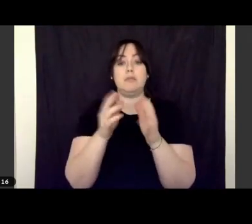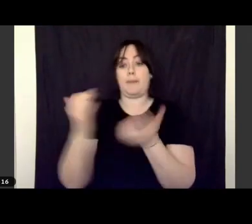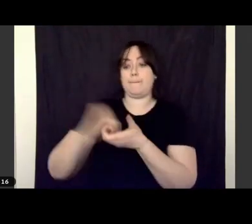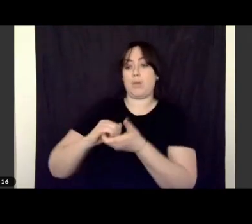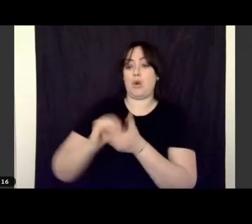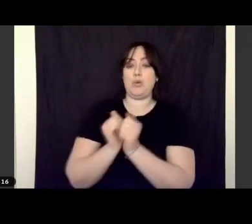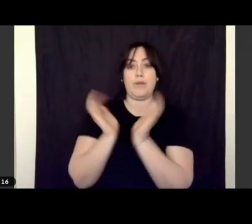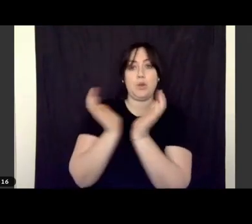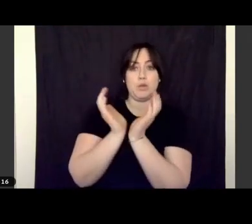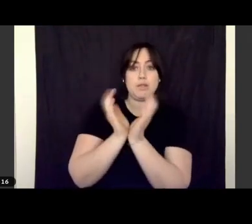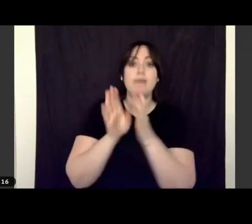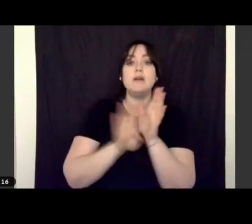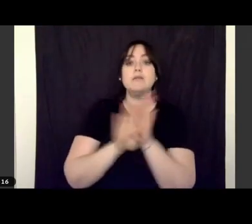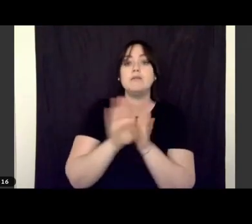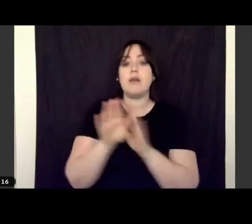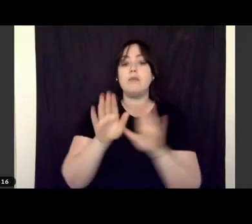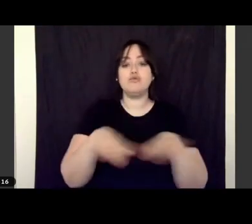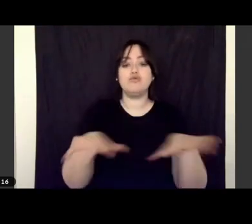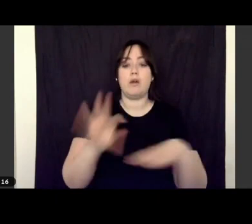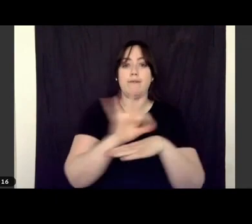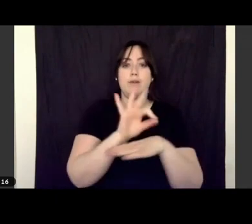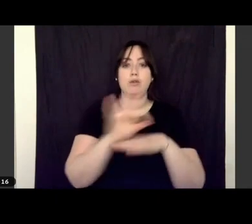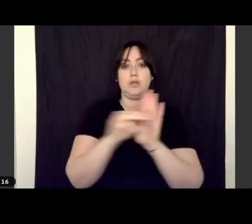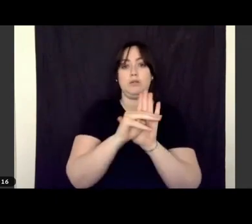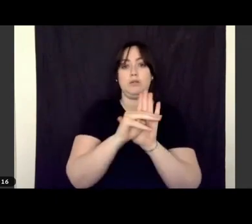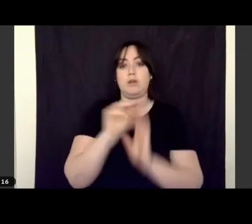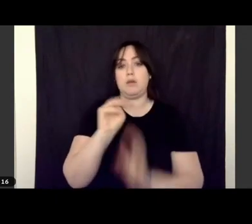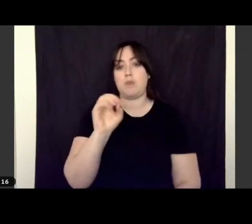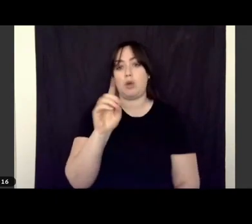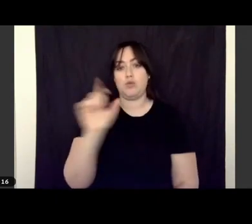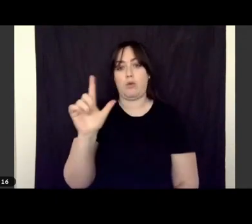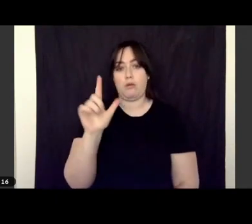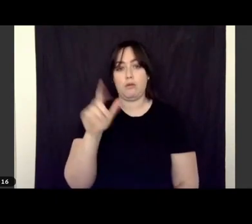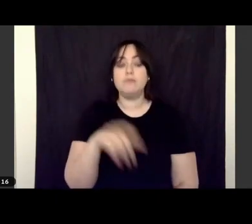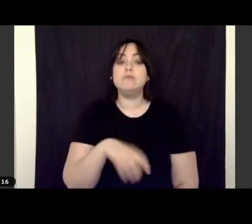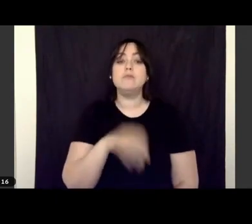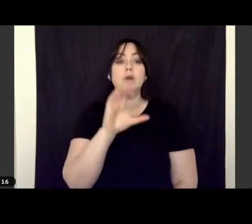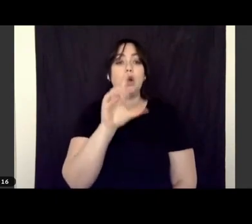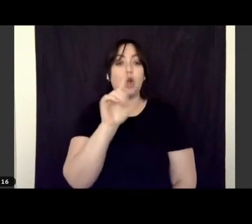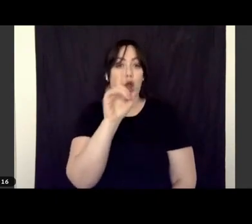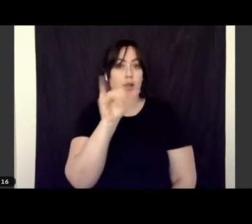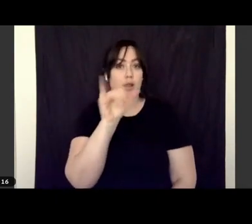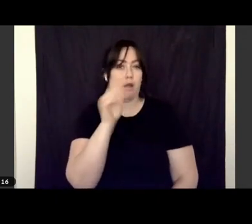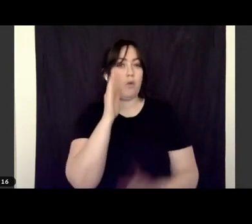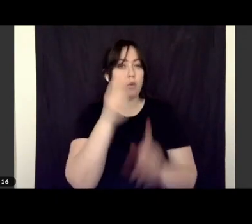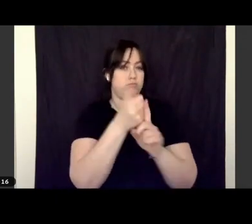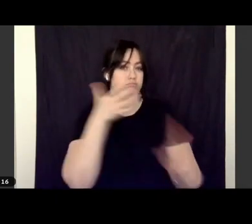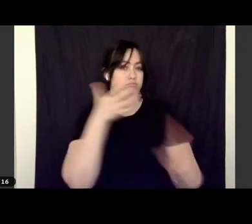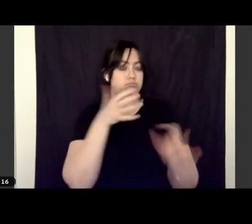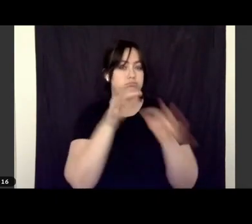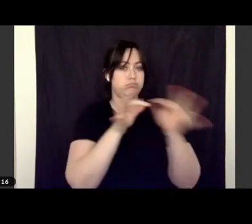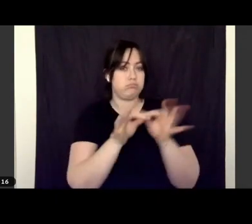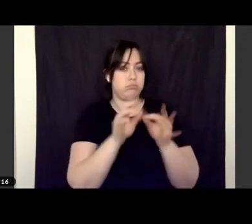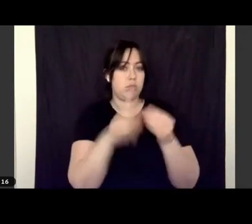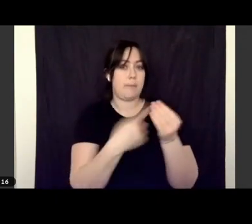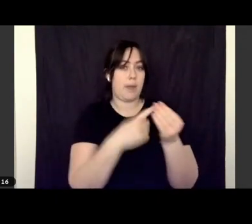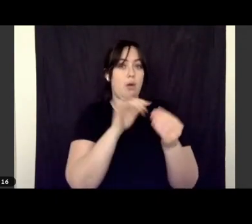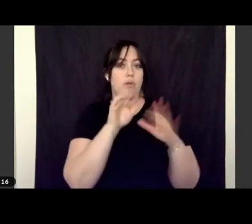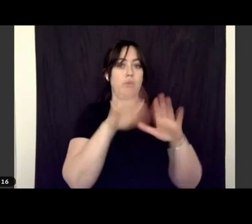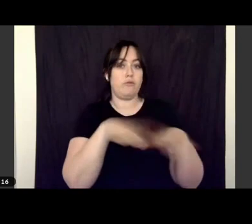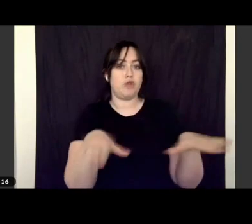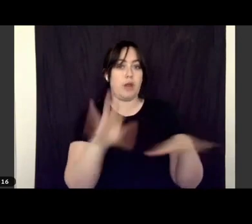the child functioning module. And Claudia is going to sort of lay out a little bit about what the